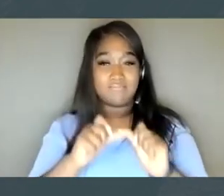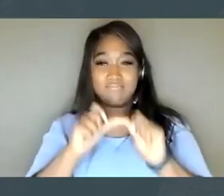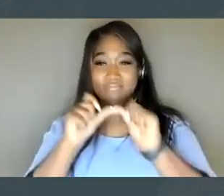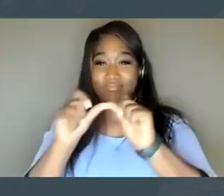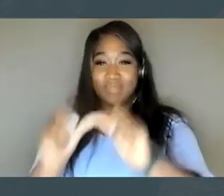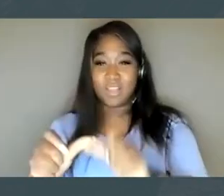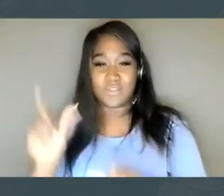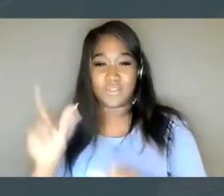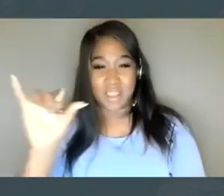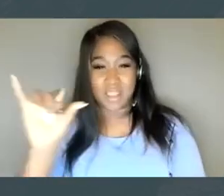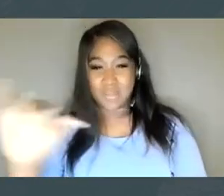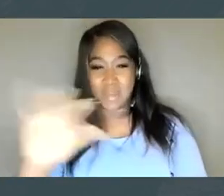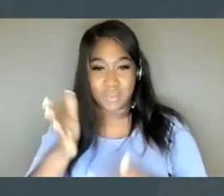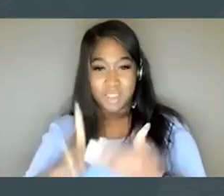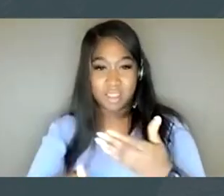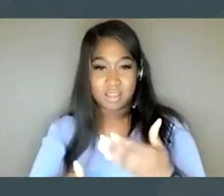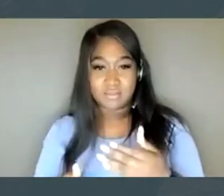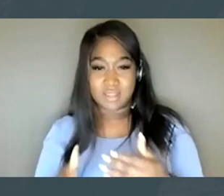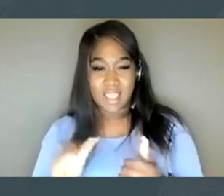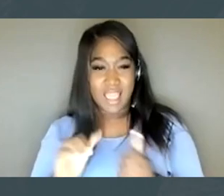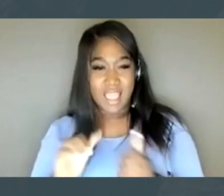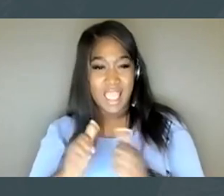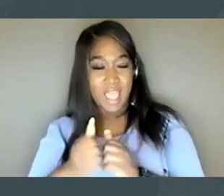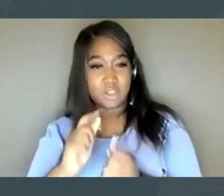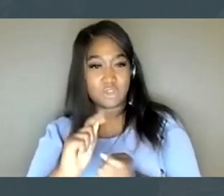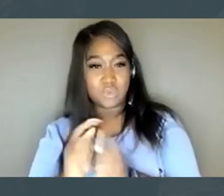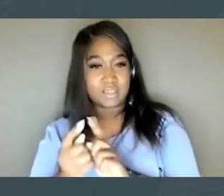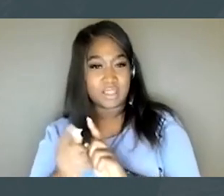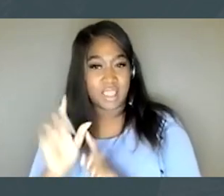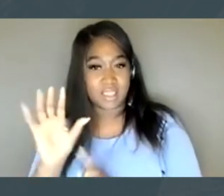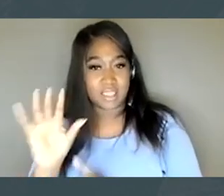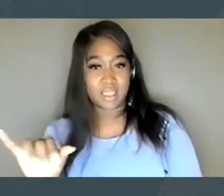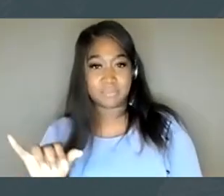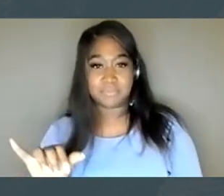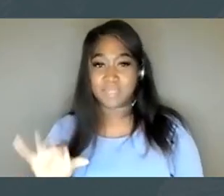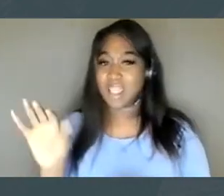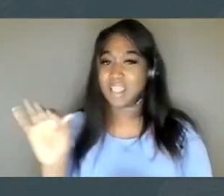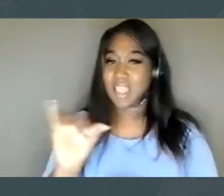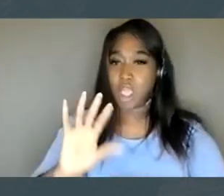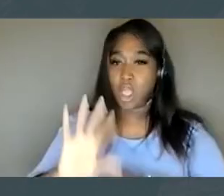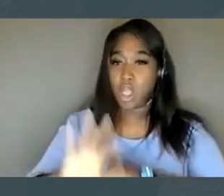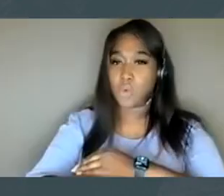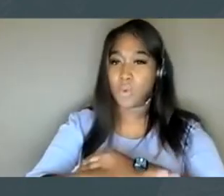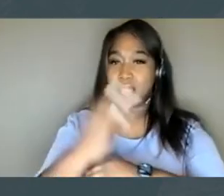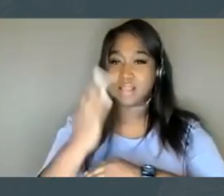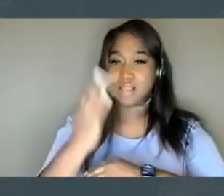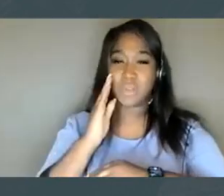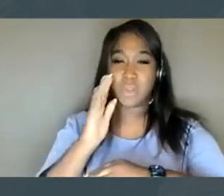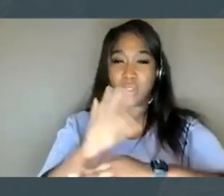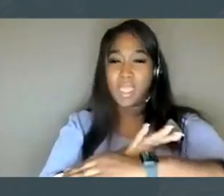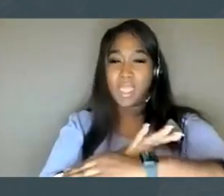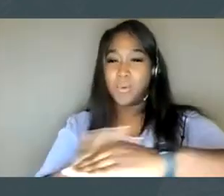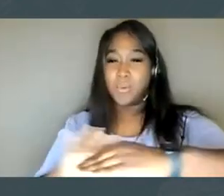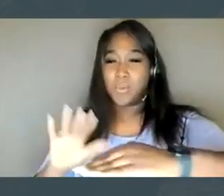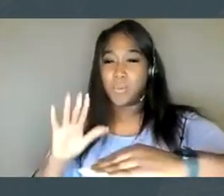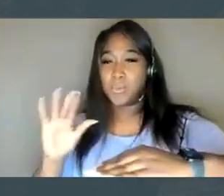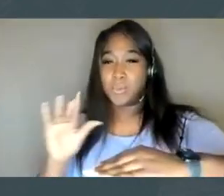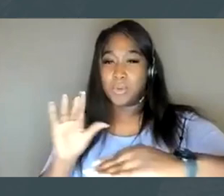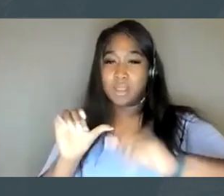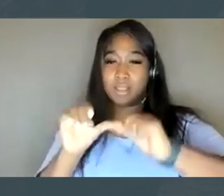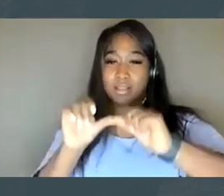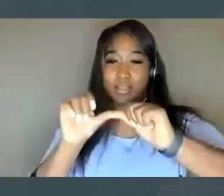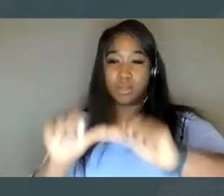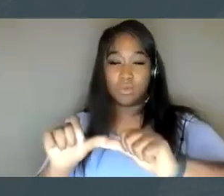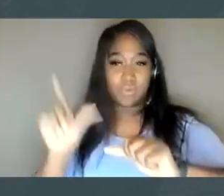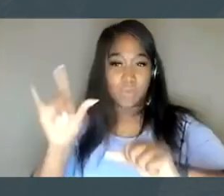English? Horizon. Yeah, kind of a horizon, à perte de vue, like you don't see the end of what you're looking at, right?